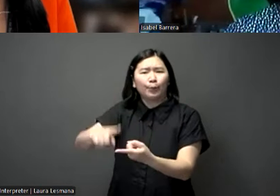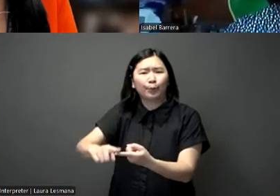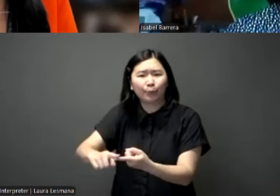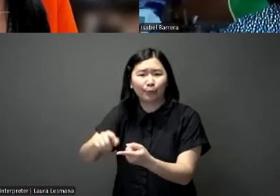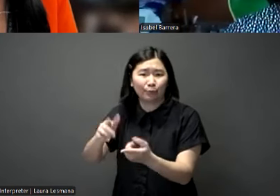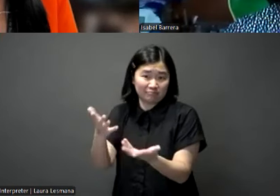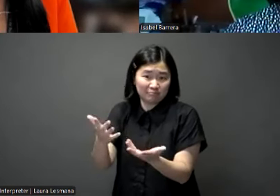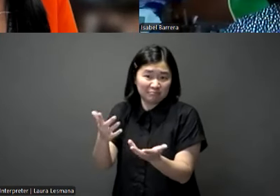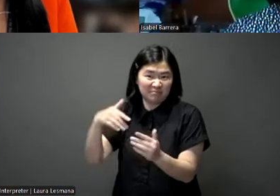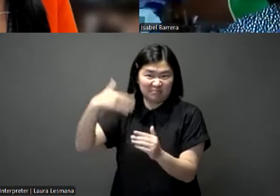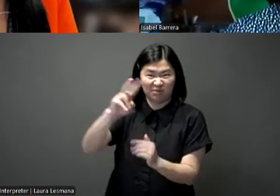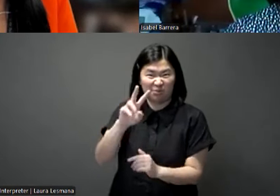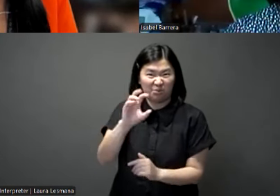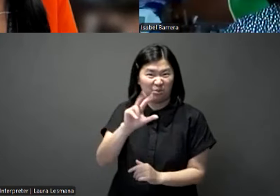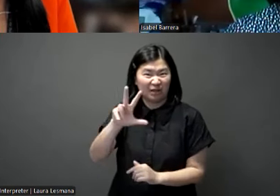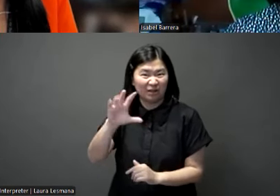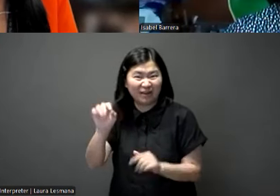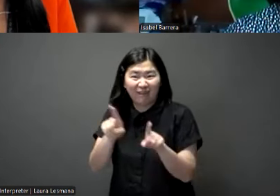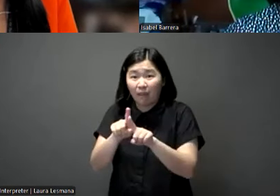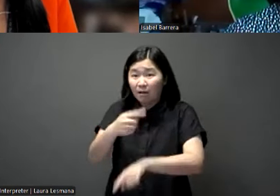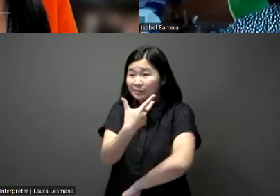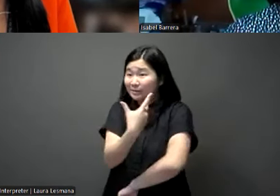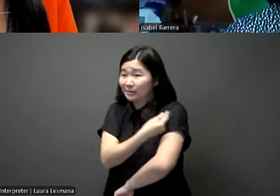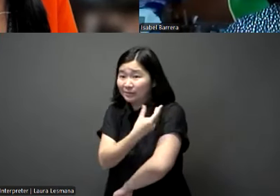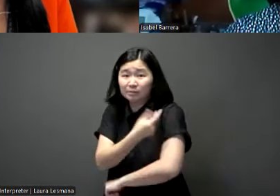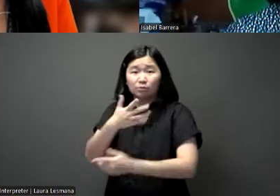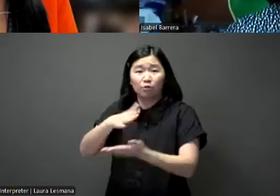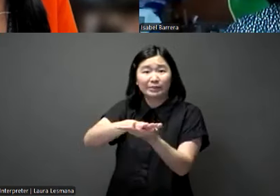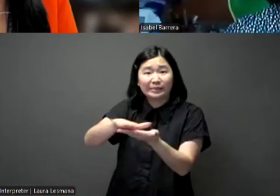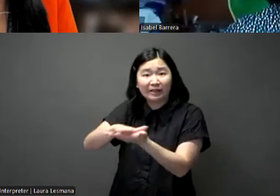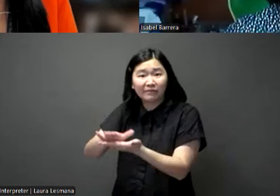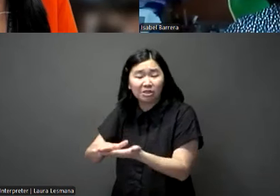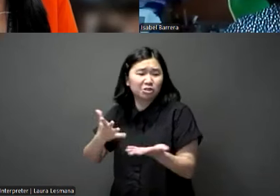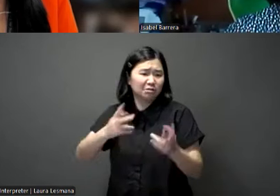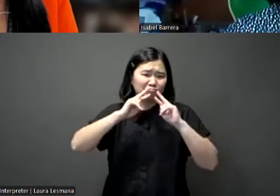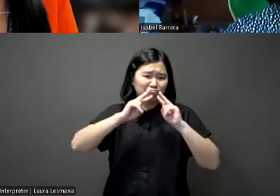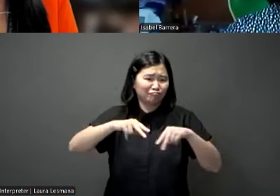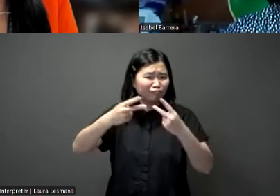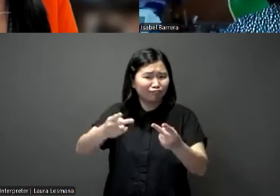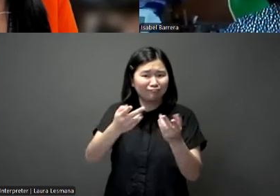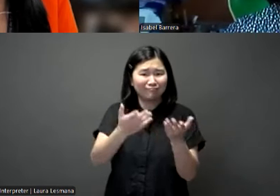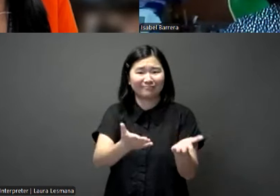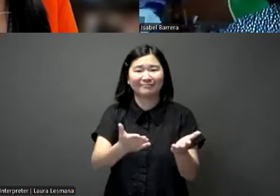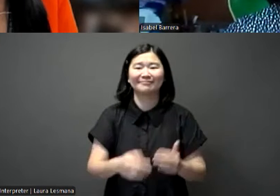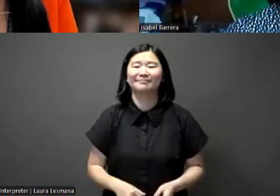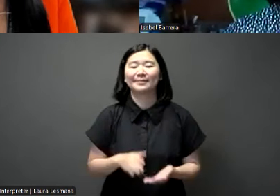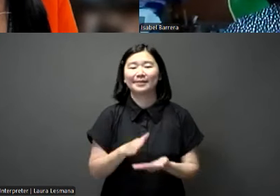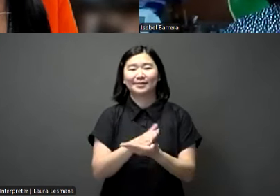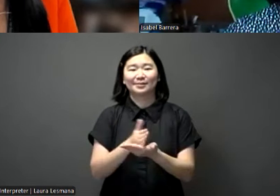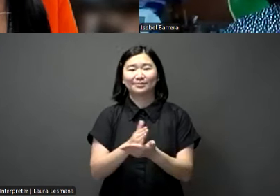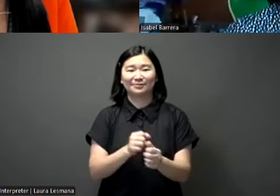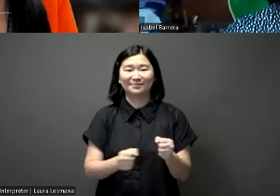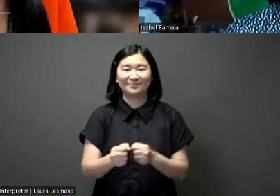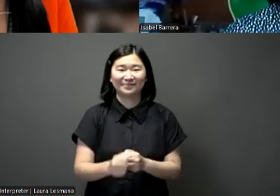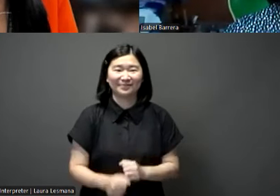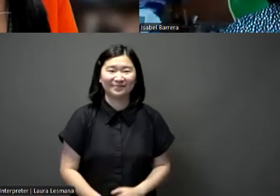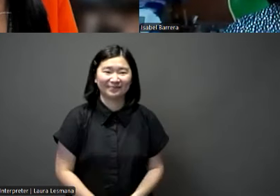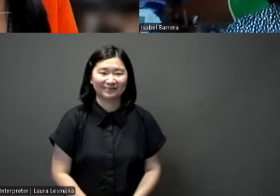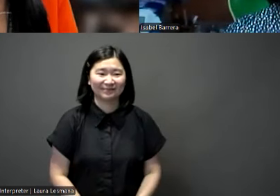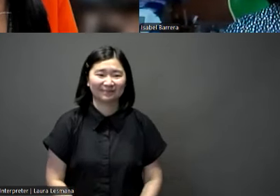Thank you, Vanessa. Gracias por una importante pregunta. Justo Well, el thank you tema very much for this very